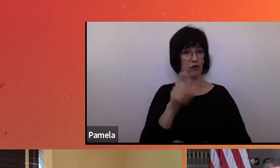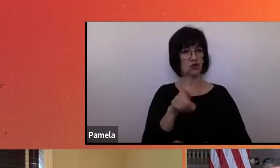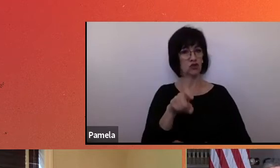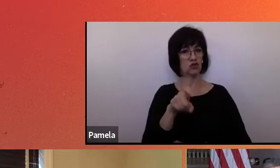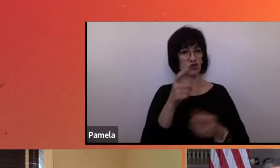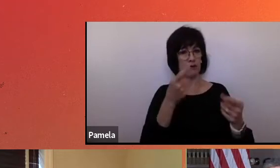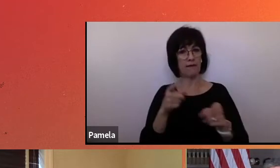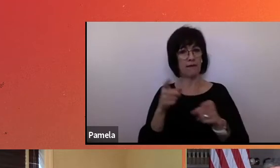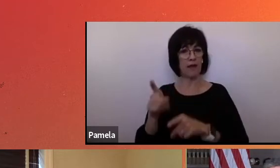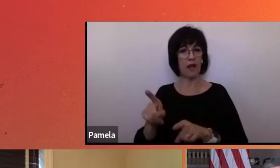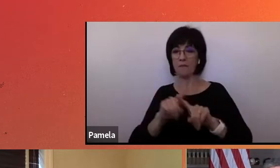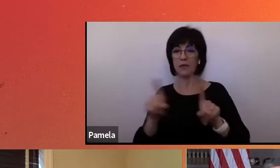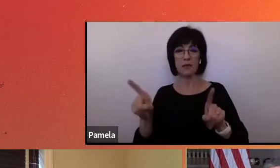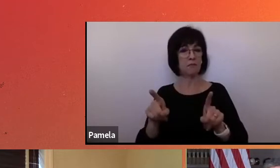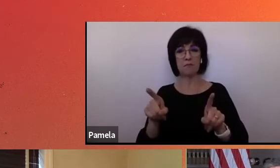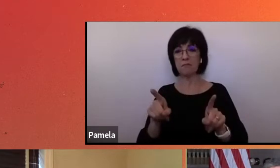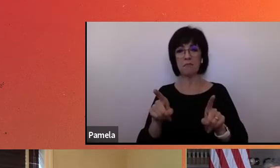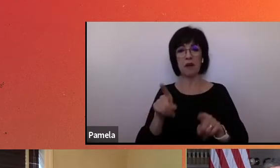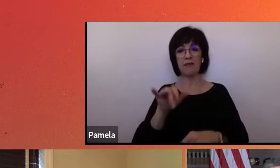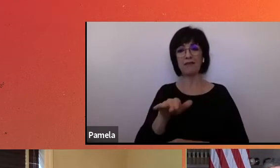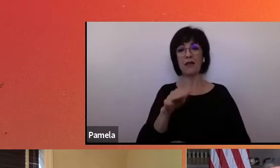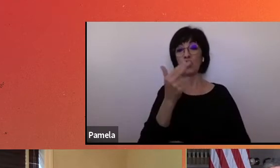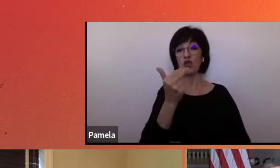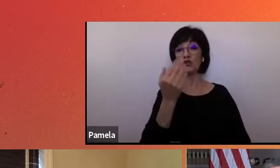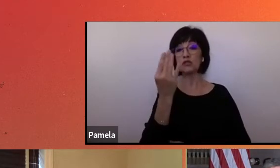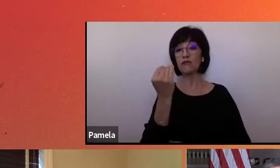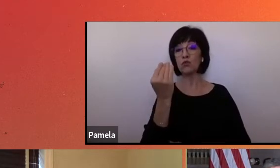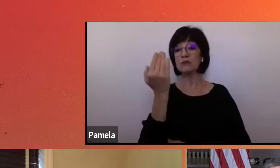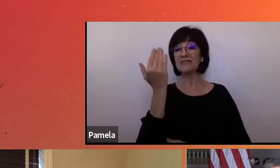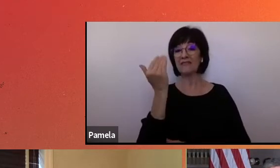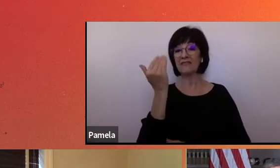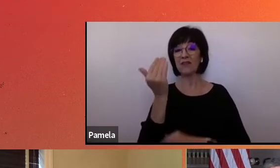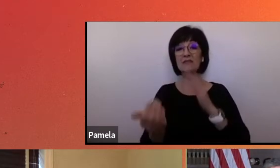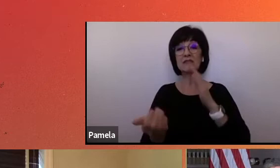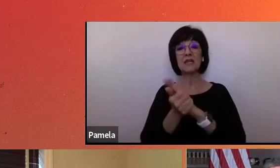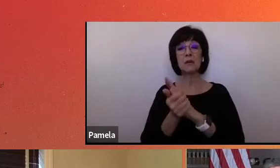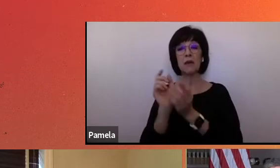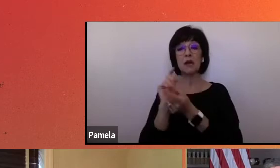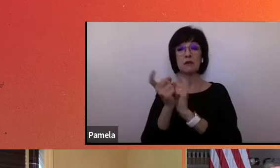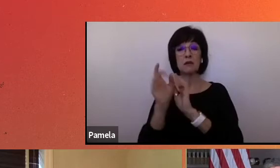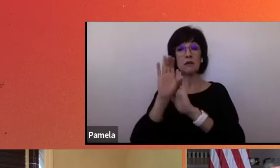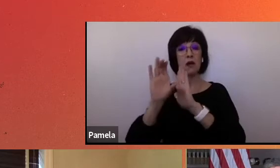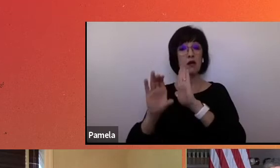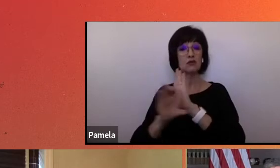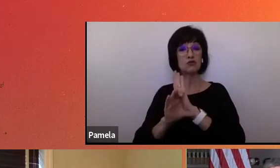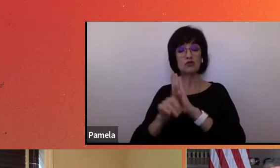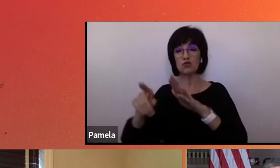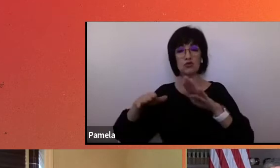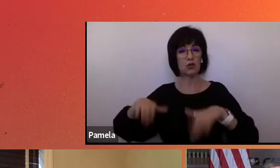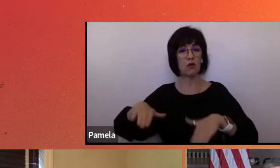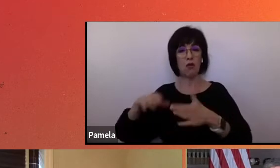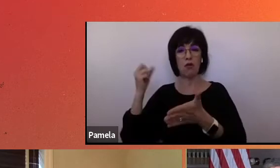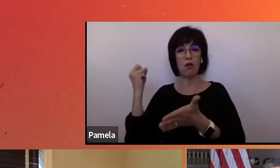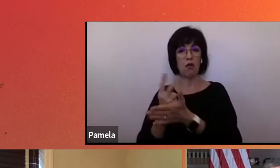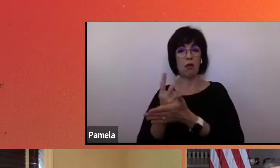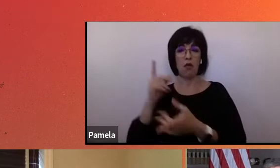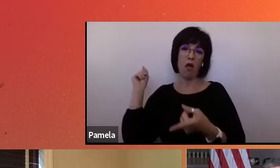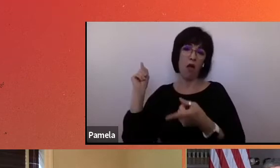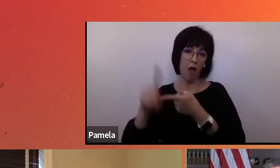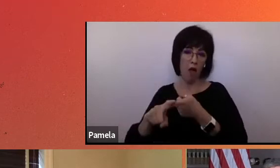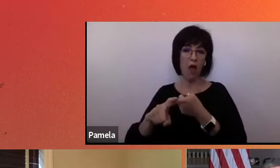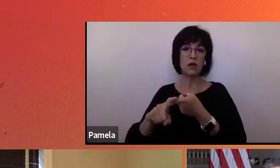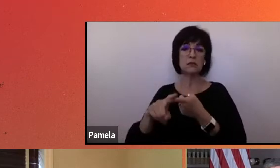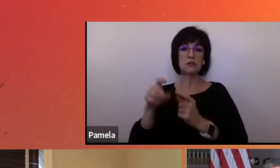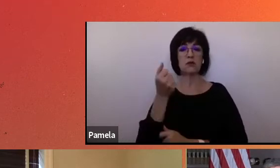ratify the 13th, 14th, and 15th Amendments until the 20th century, which in part had to do with not giving